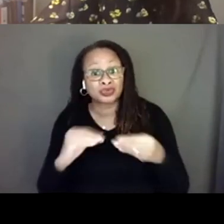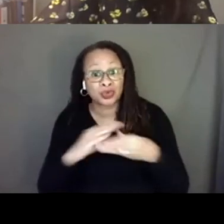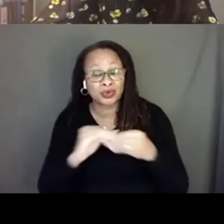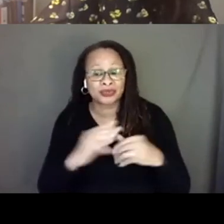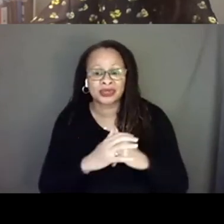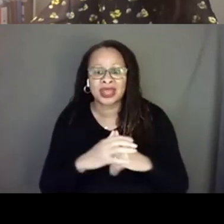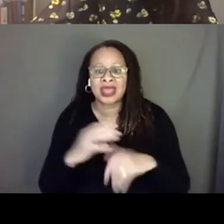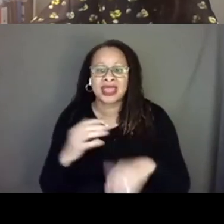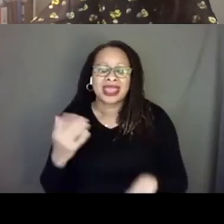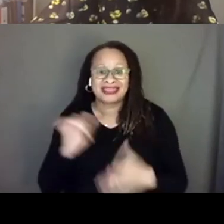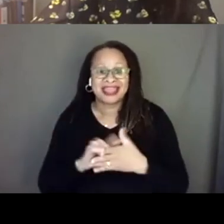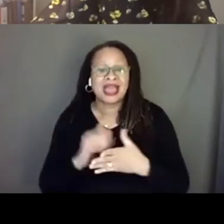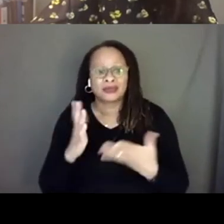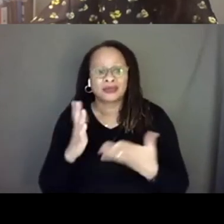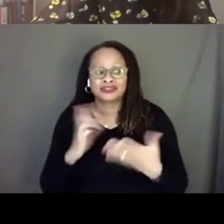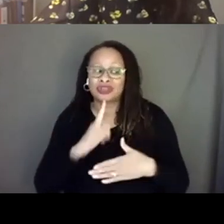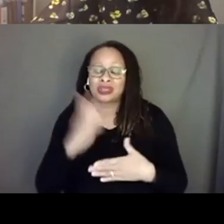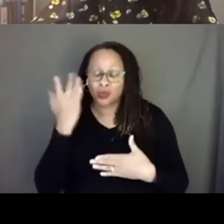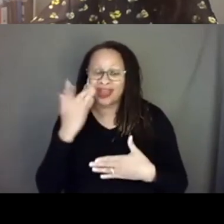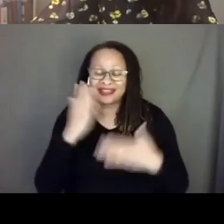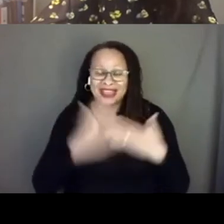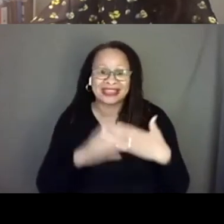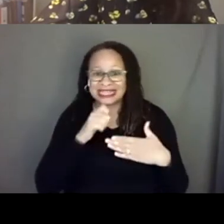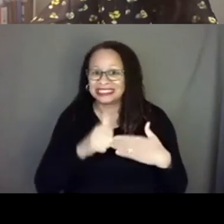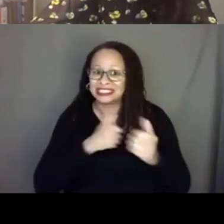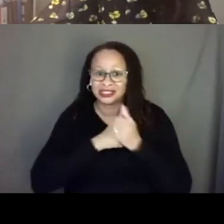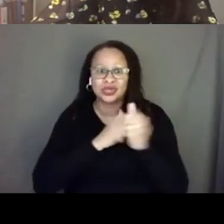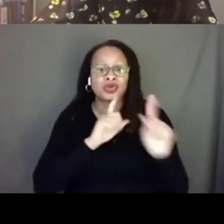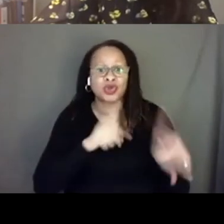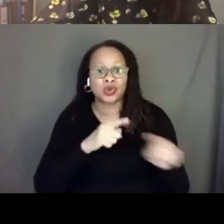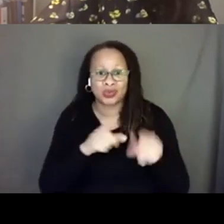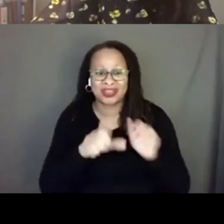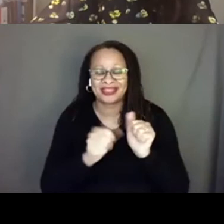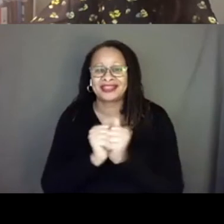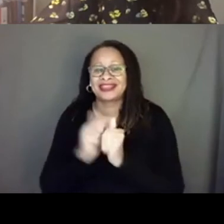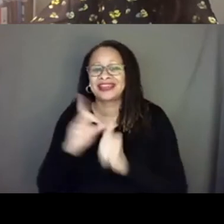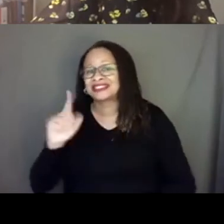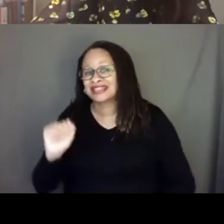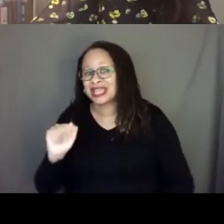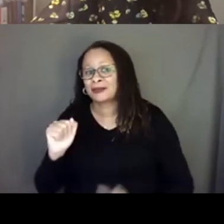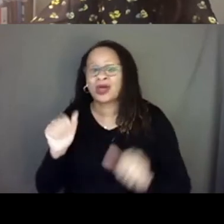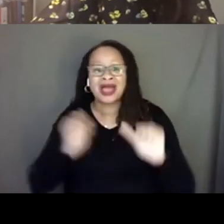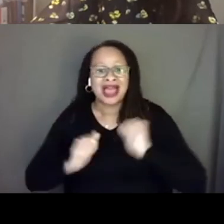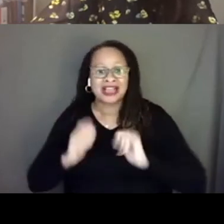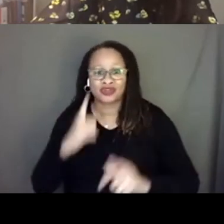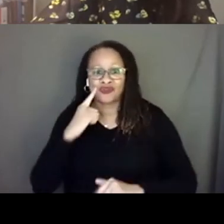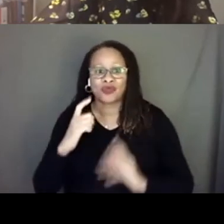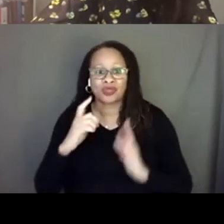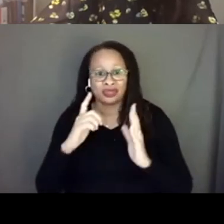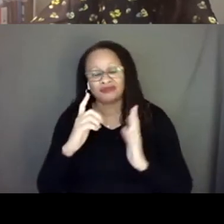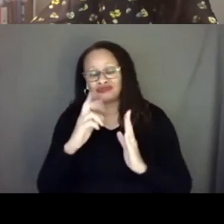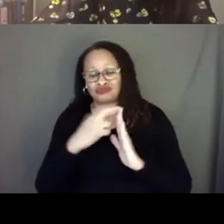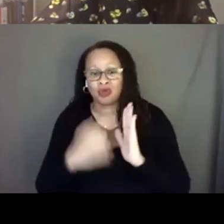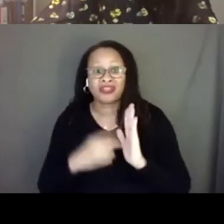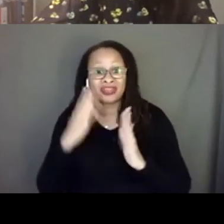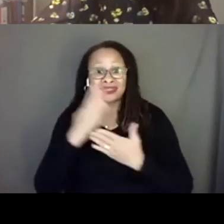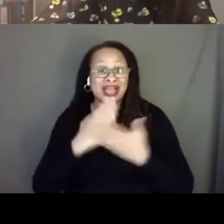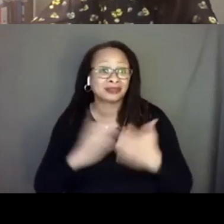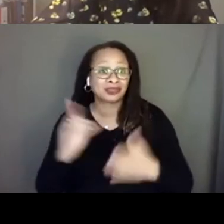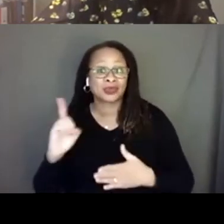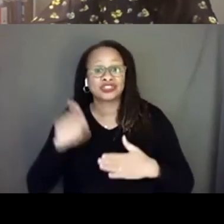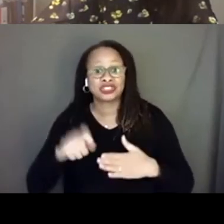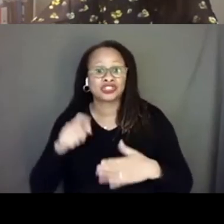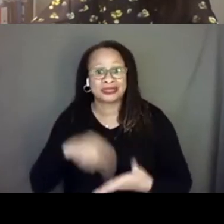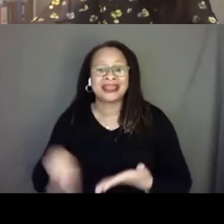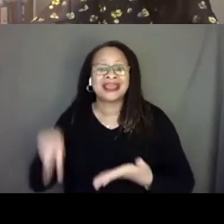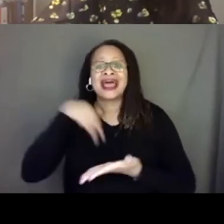And it was ultimately why at the end I did not go with a disabled actor for that role, because there was elements where you had to be ambulatory, and I